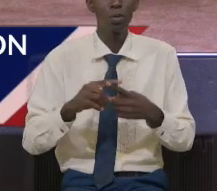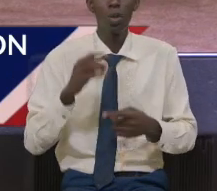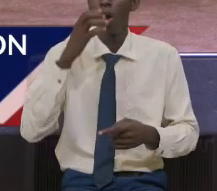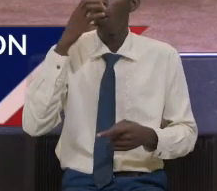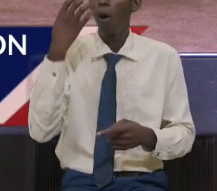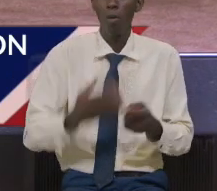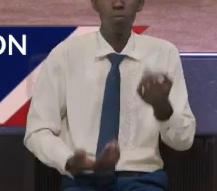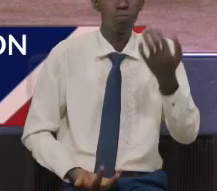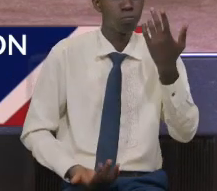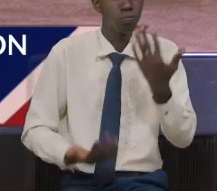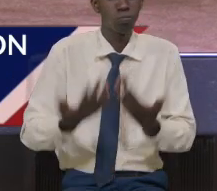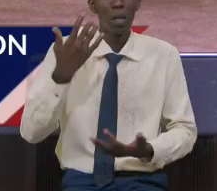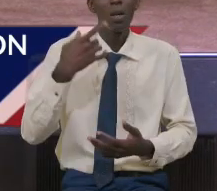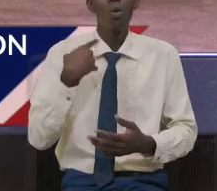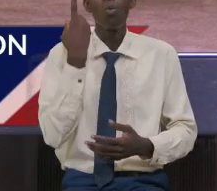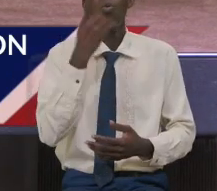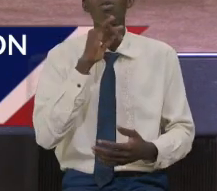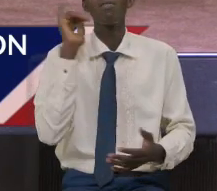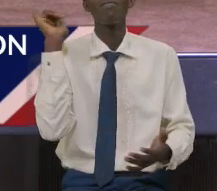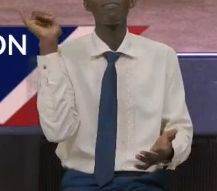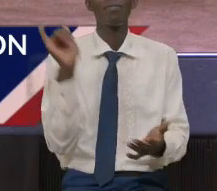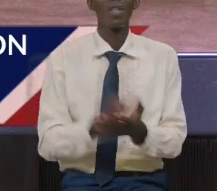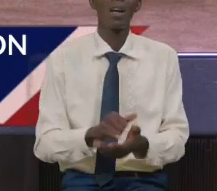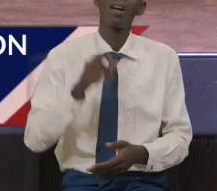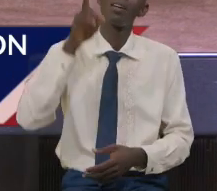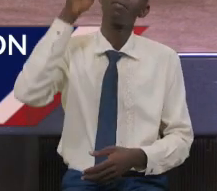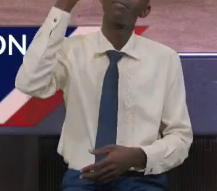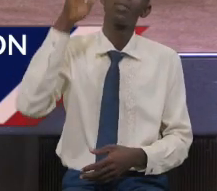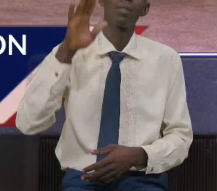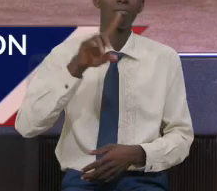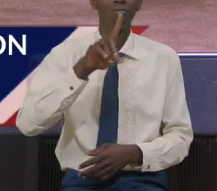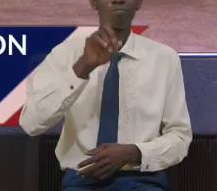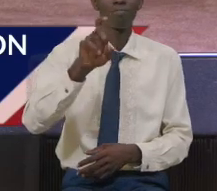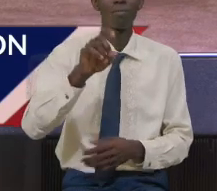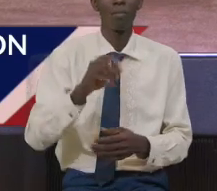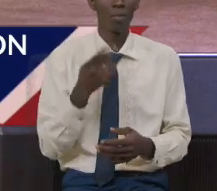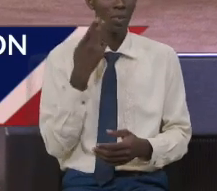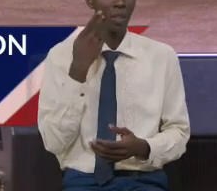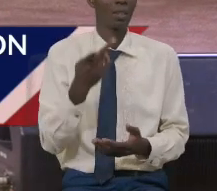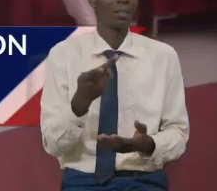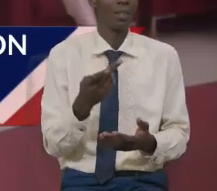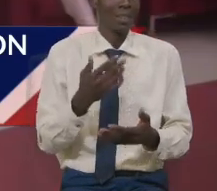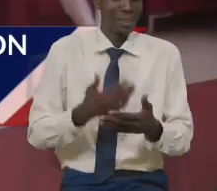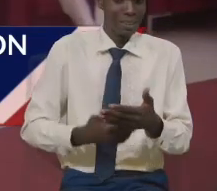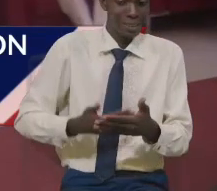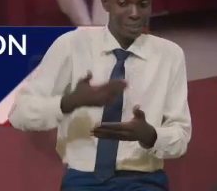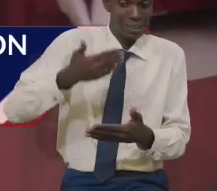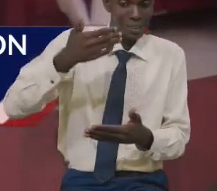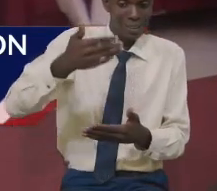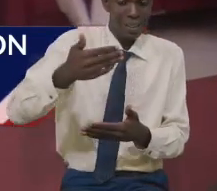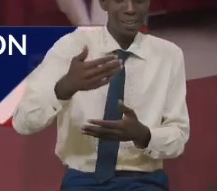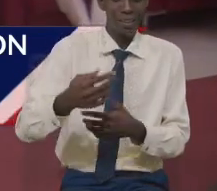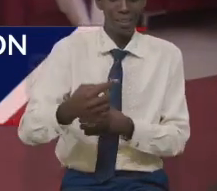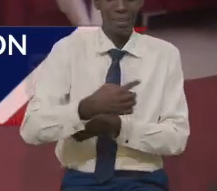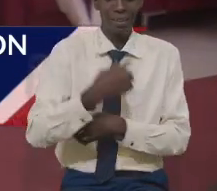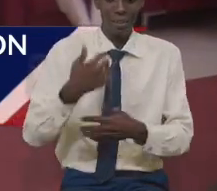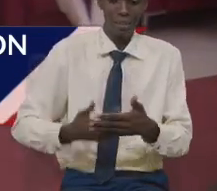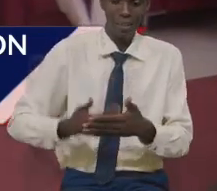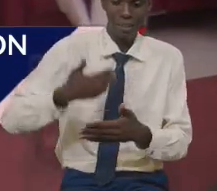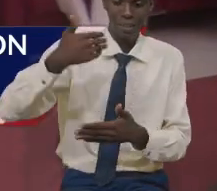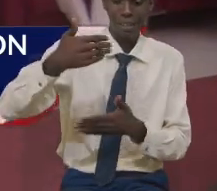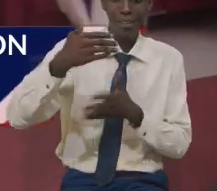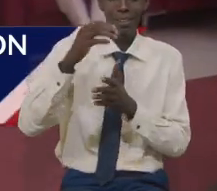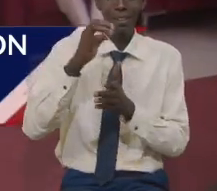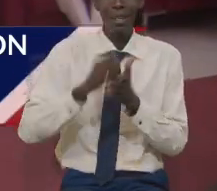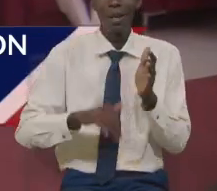And who is that God? Look at the man. The very following day, the very following chapter, the